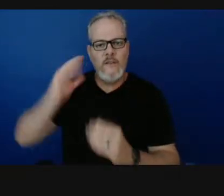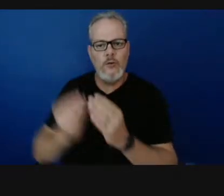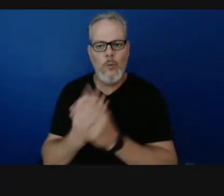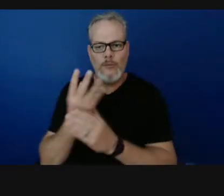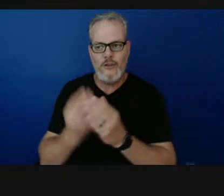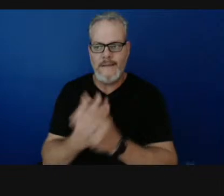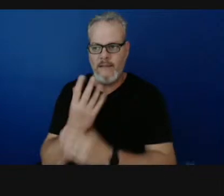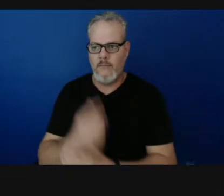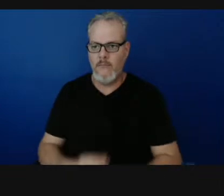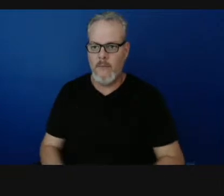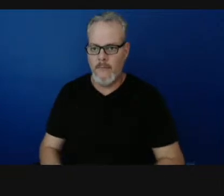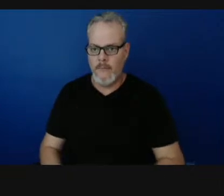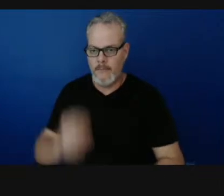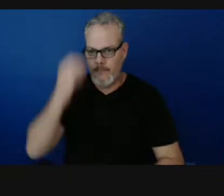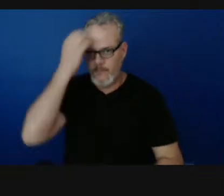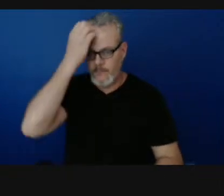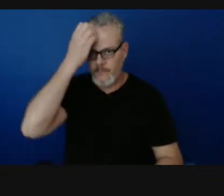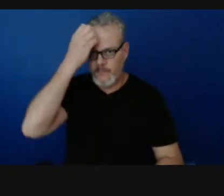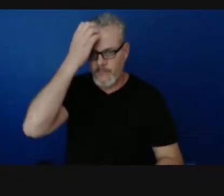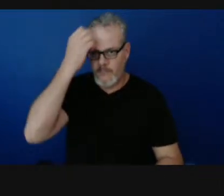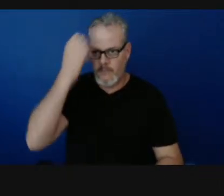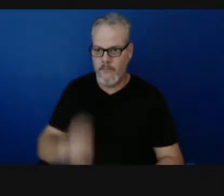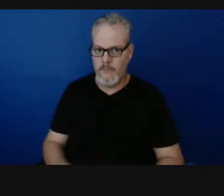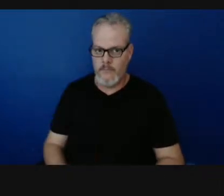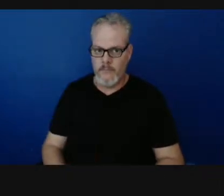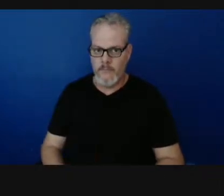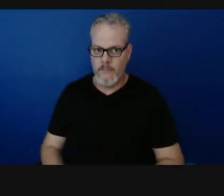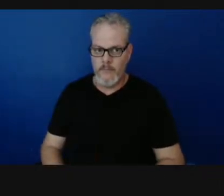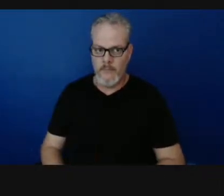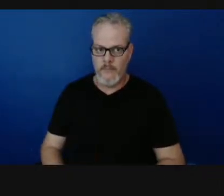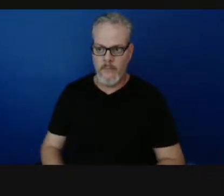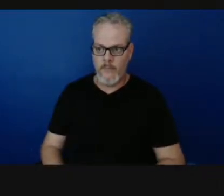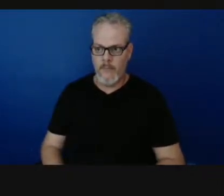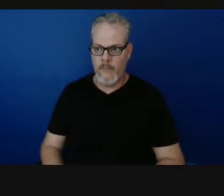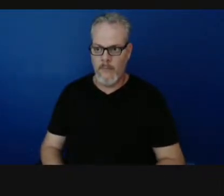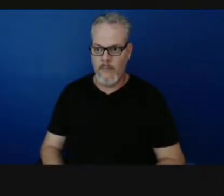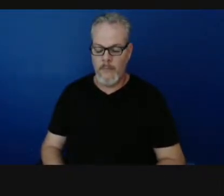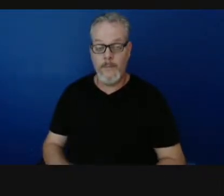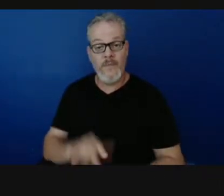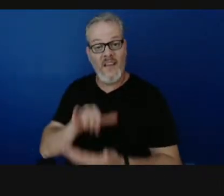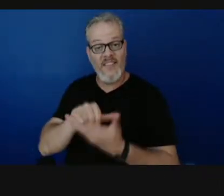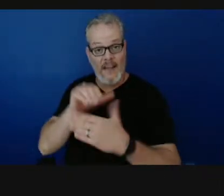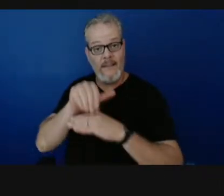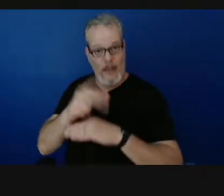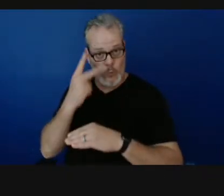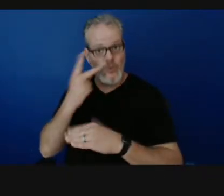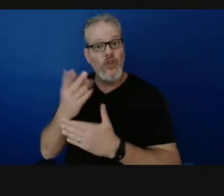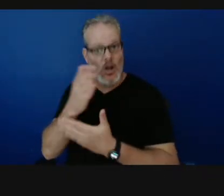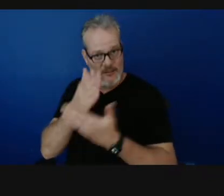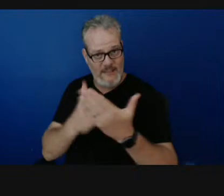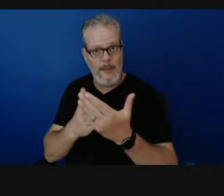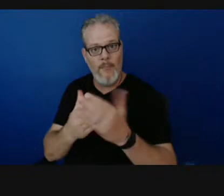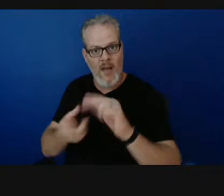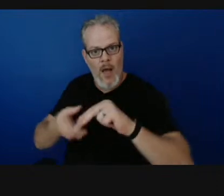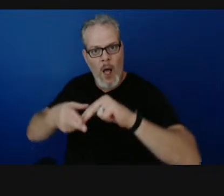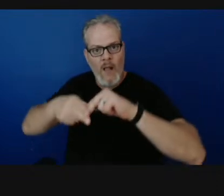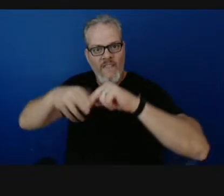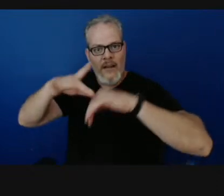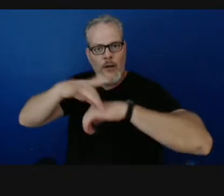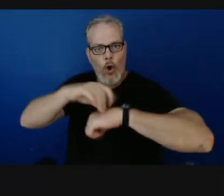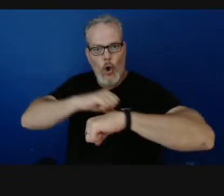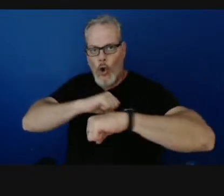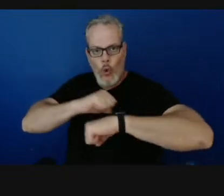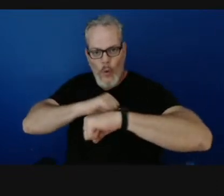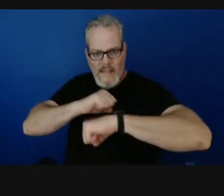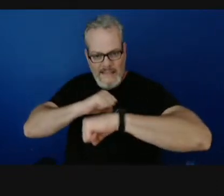So that night we did start to see elevated earthquake activity, really small earthquakes associated with magma moving to the surface